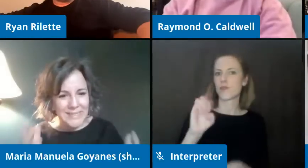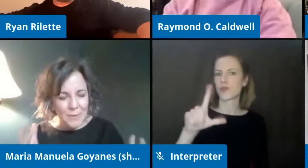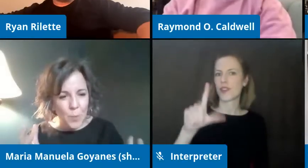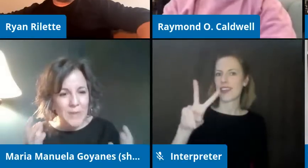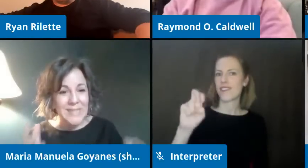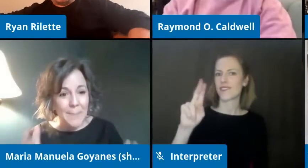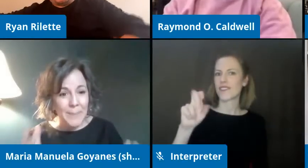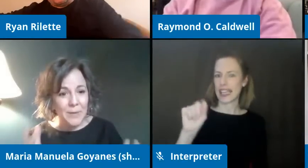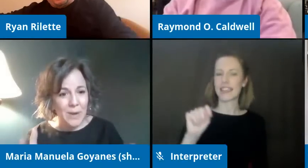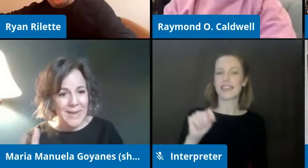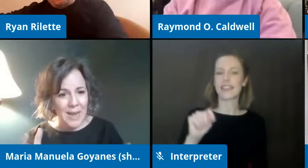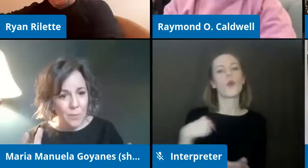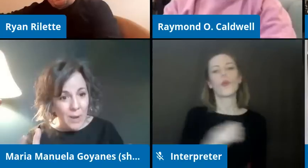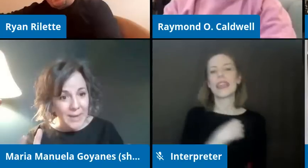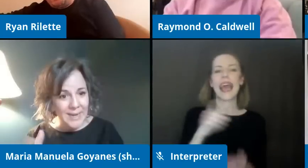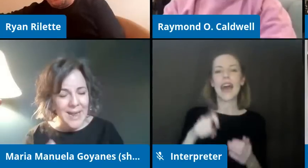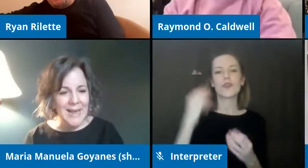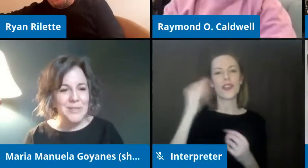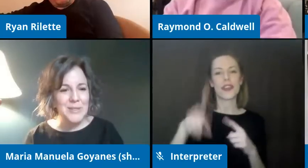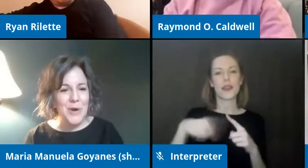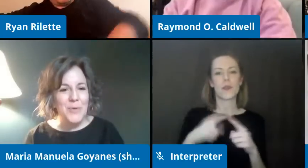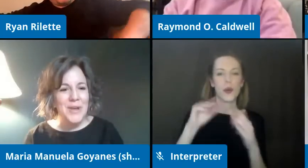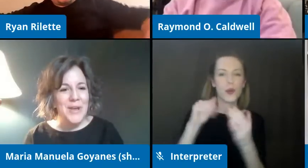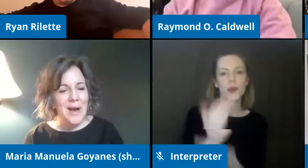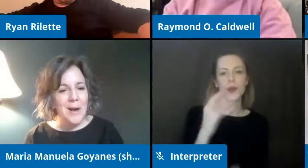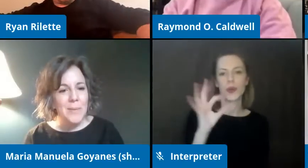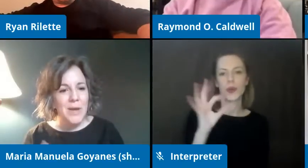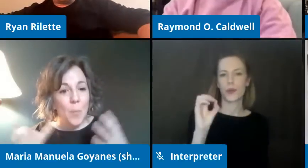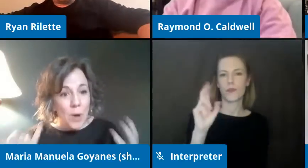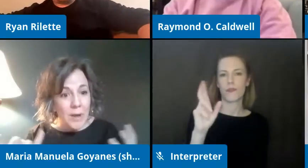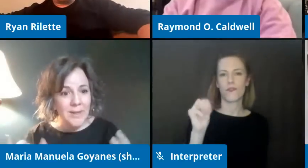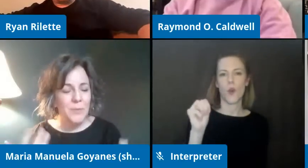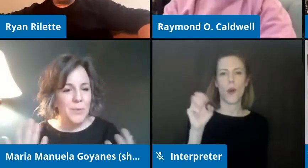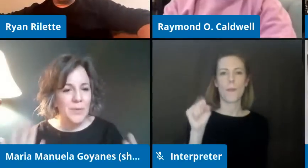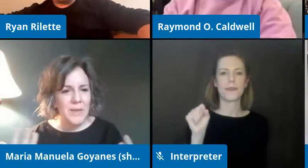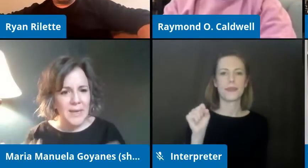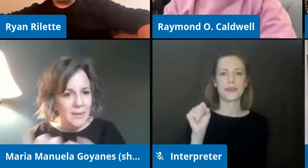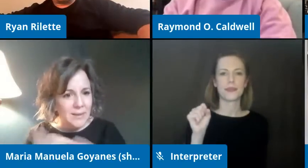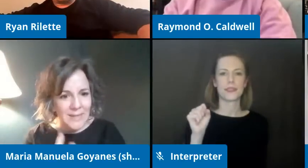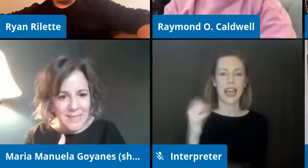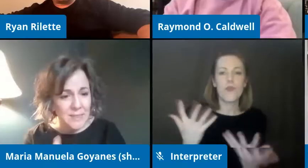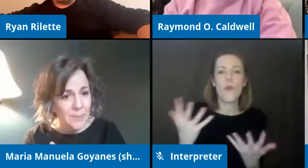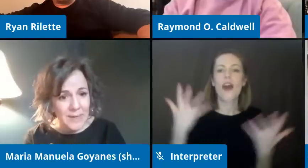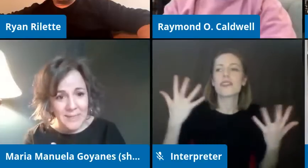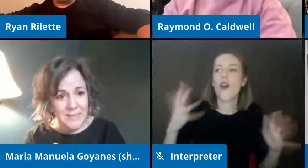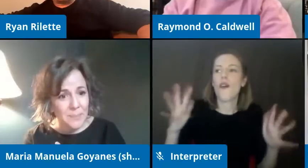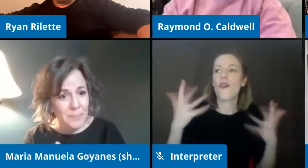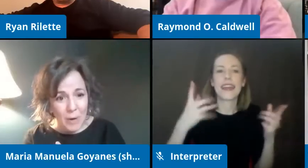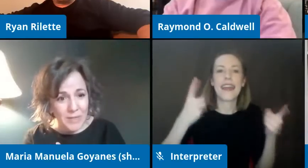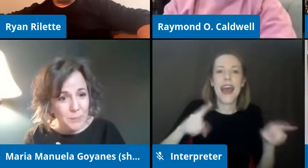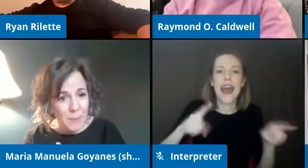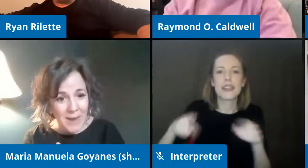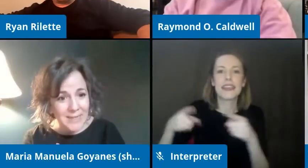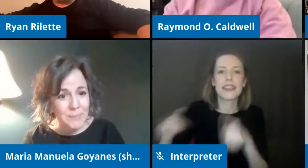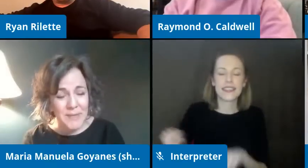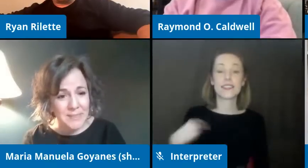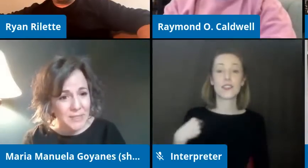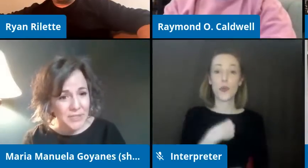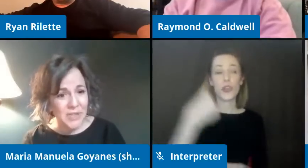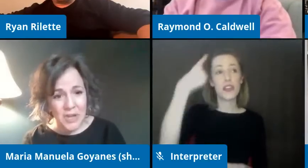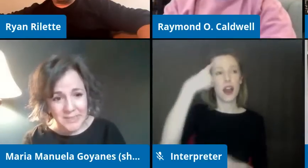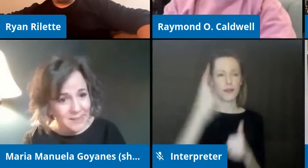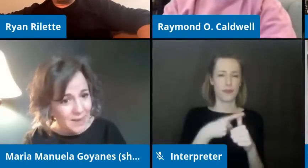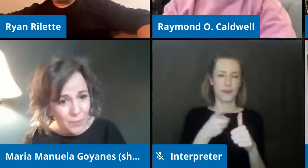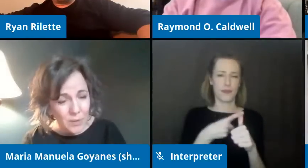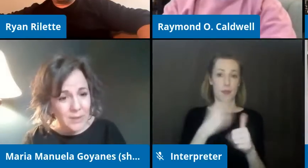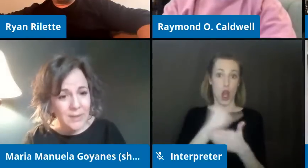and what is happening right now, right? And so one, we were thinking, let's get some money in some artists' pockets because